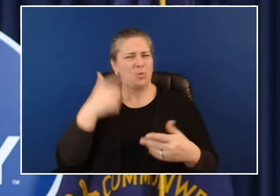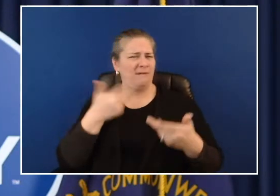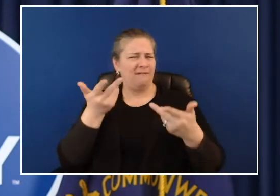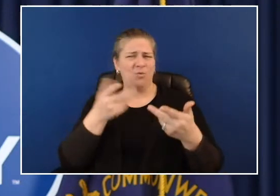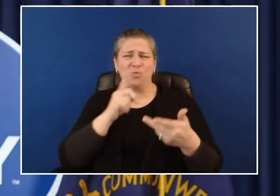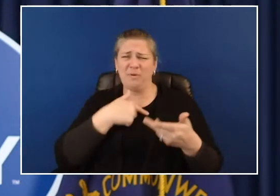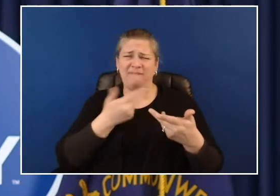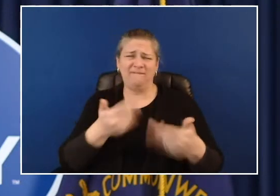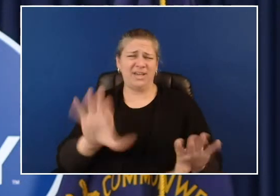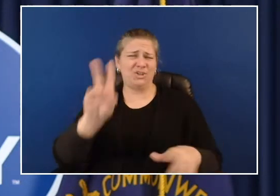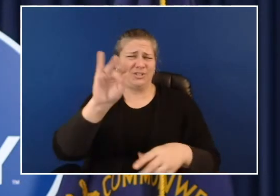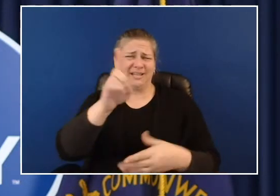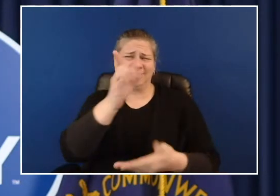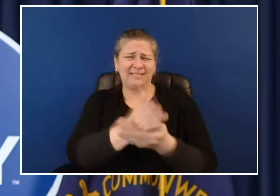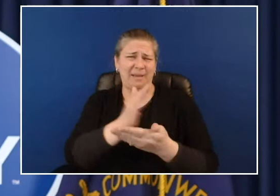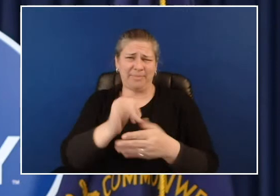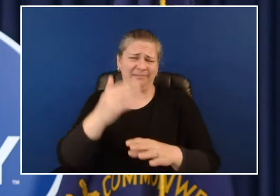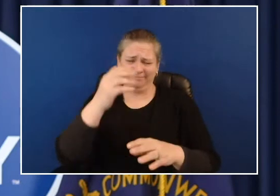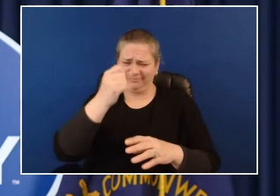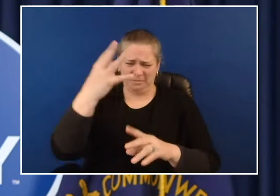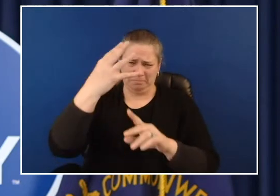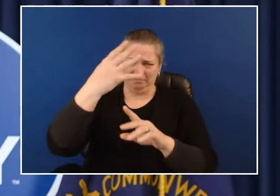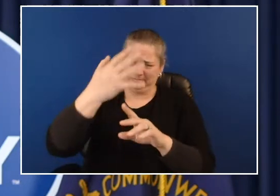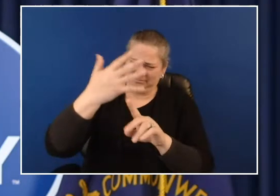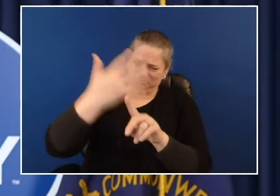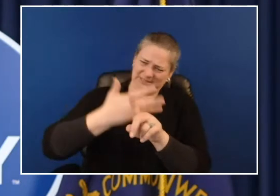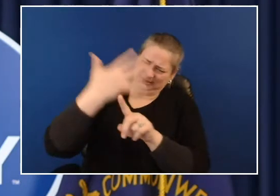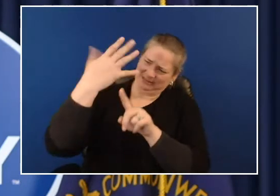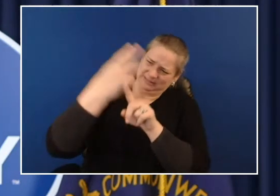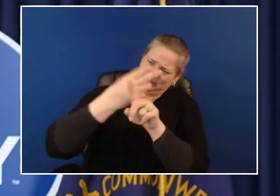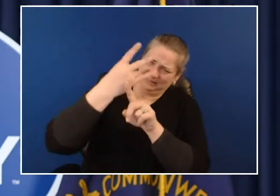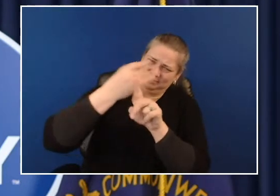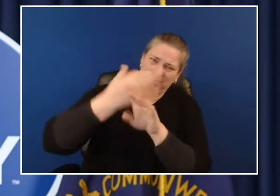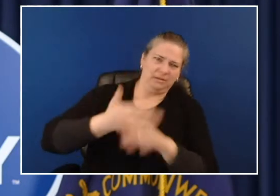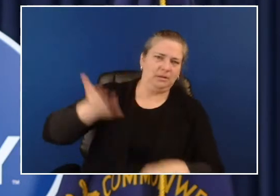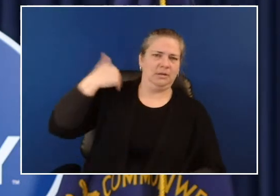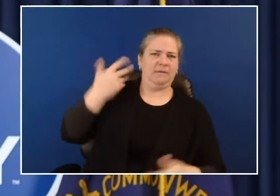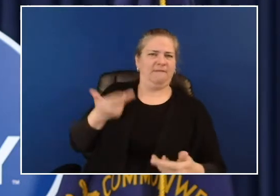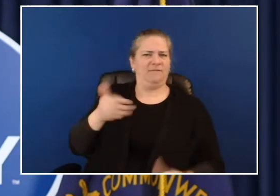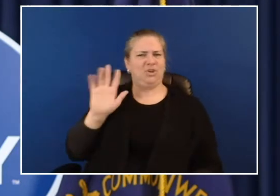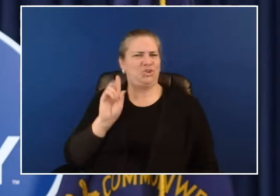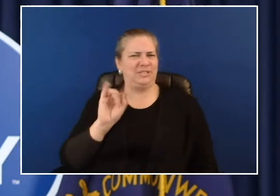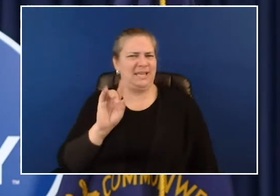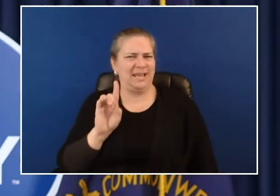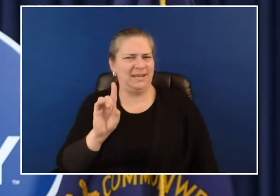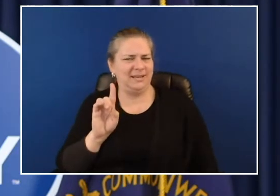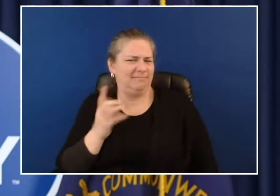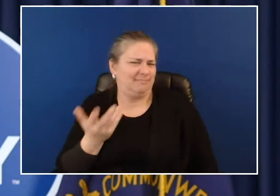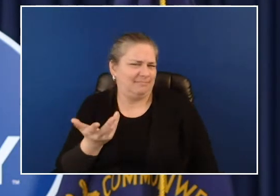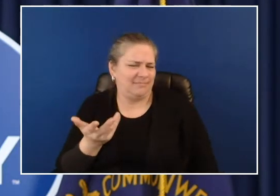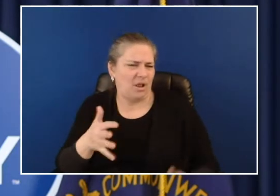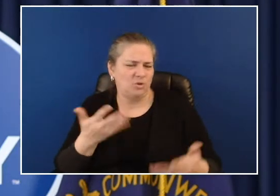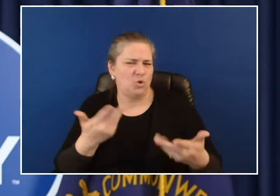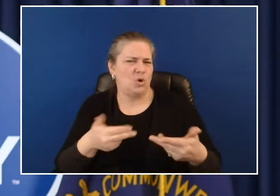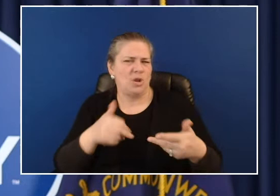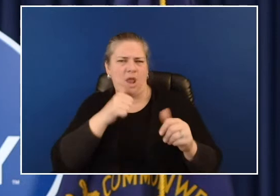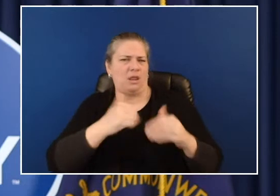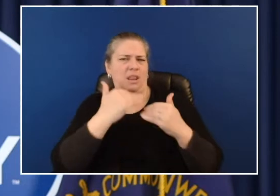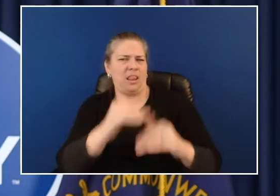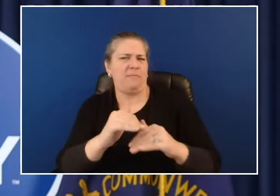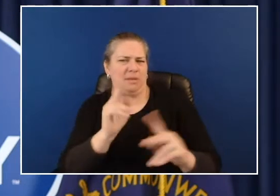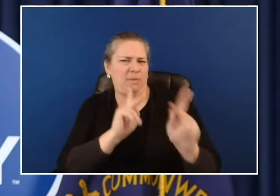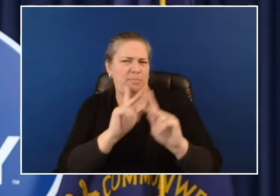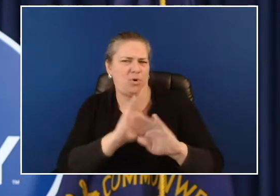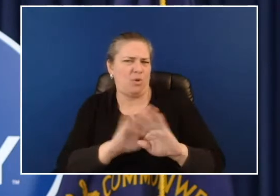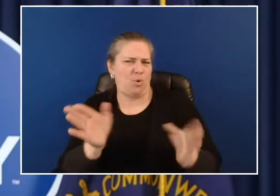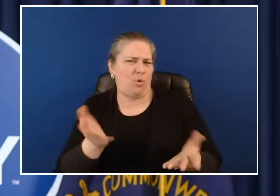upon months upon months ago. So regardless of what Senate tries to do with the state of emergency, we're still going to